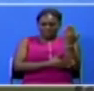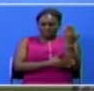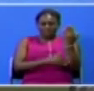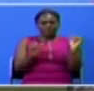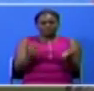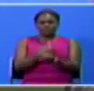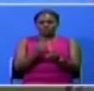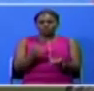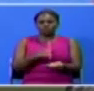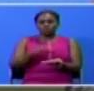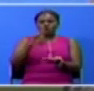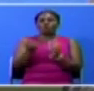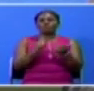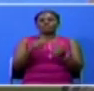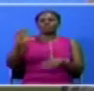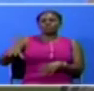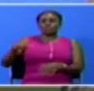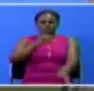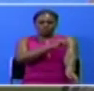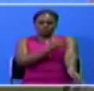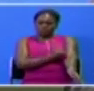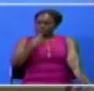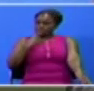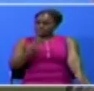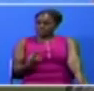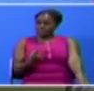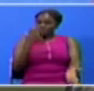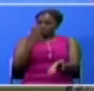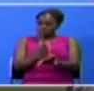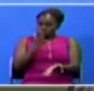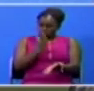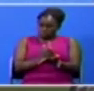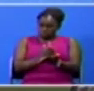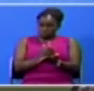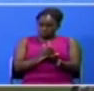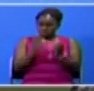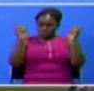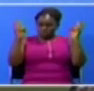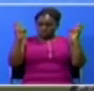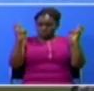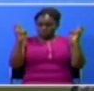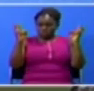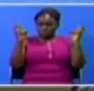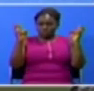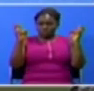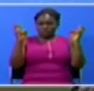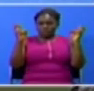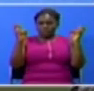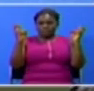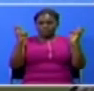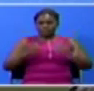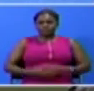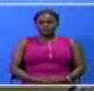increase competition in the market. The authority has said it will issue a more substantive statement in due course.